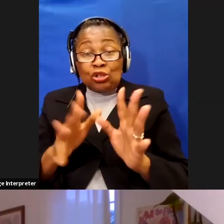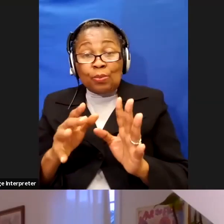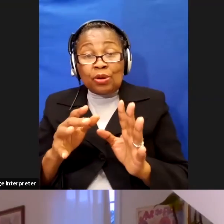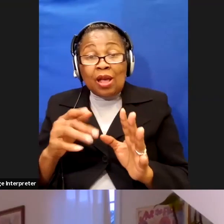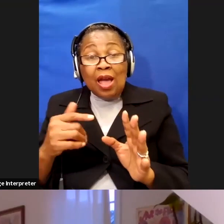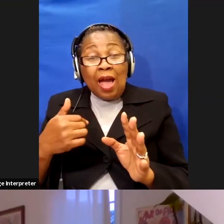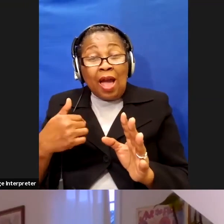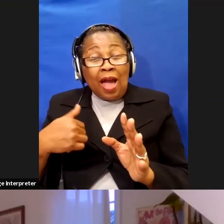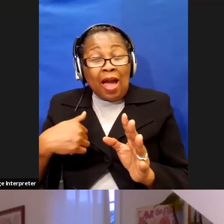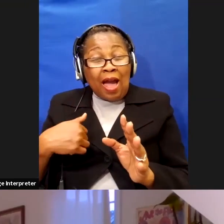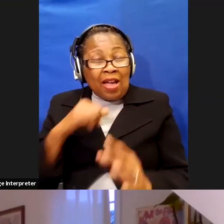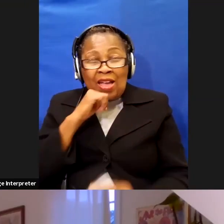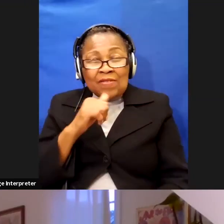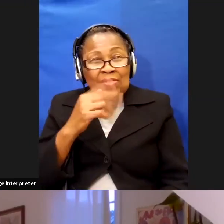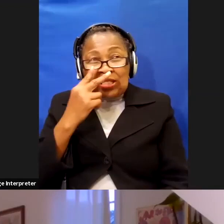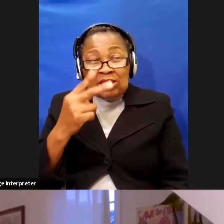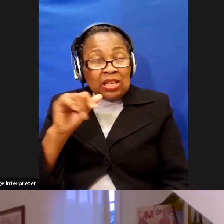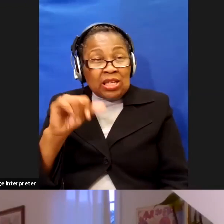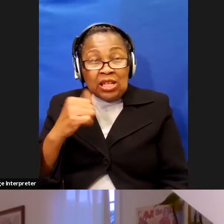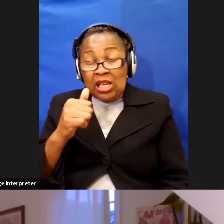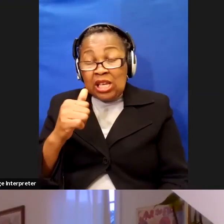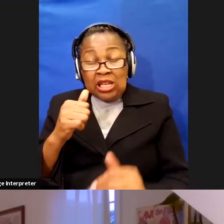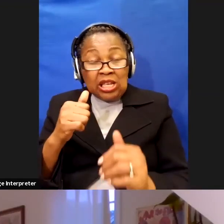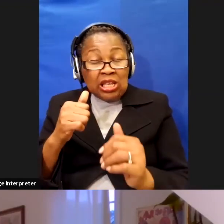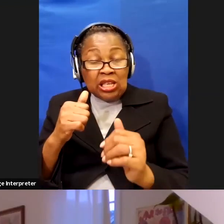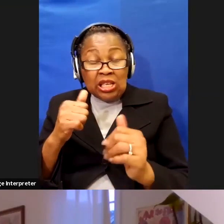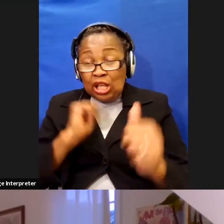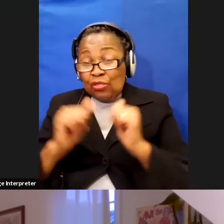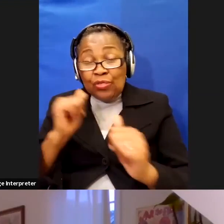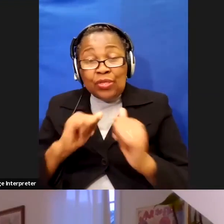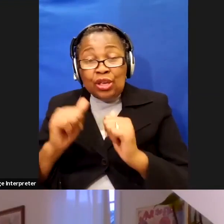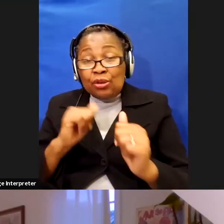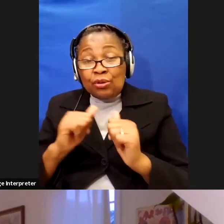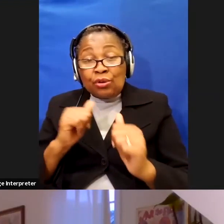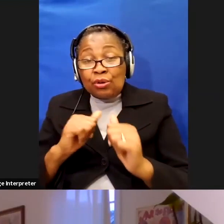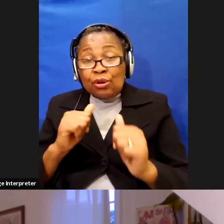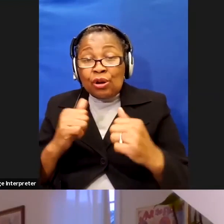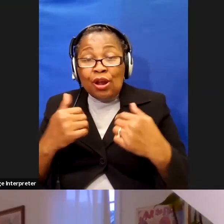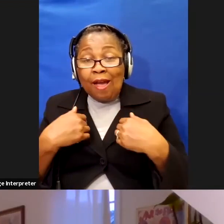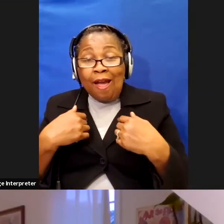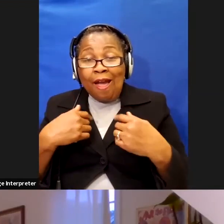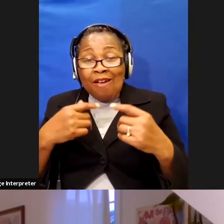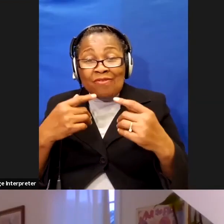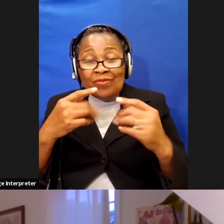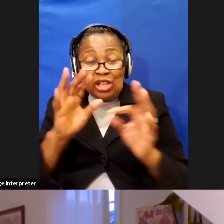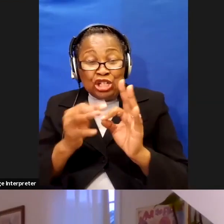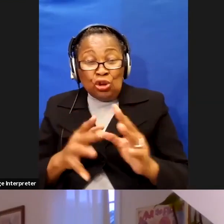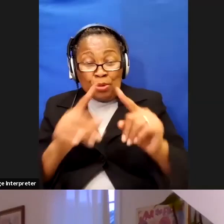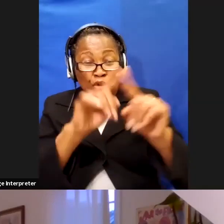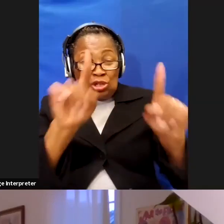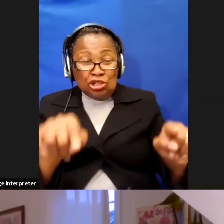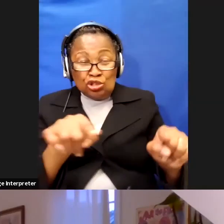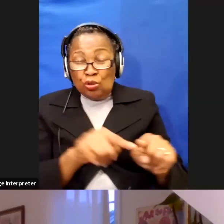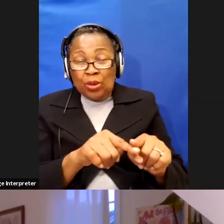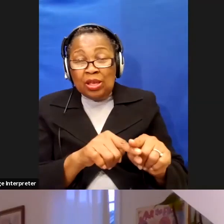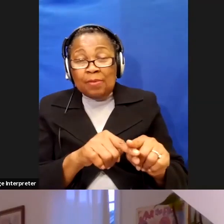to see any theater employed watching an interpreter on a screen, and a lot of that